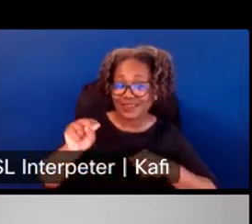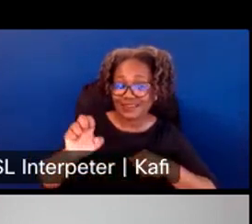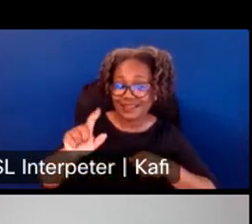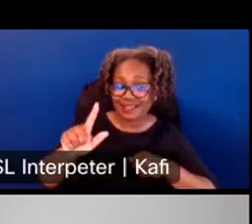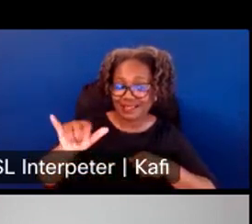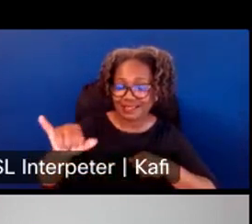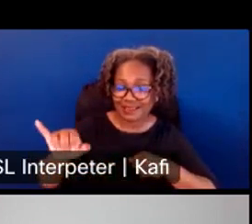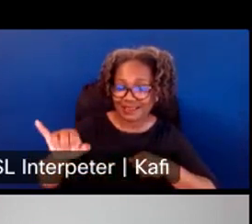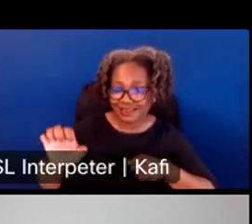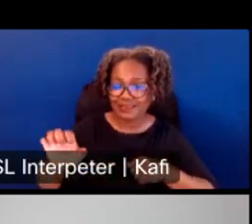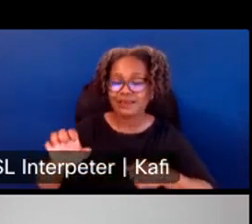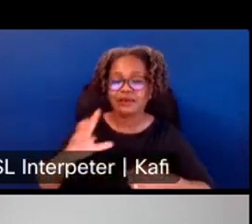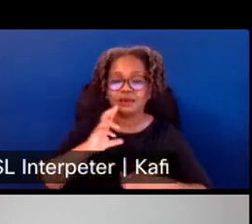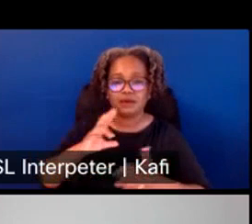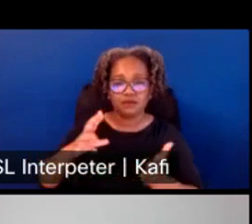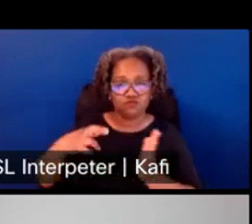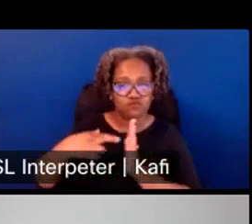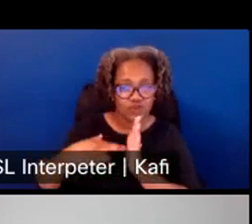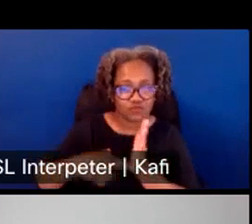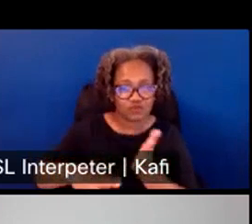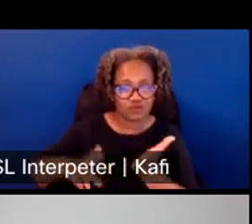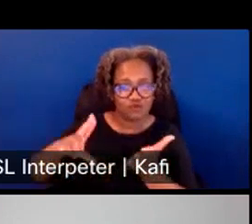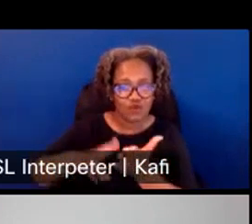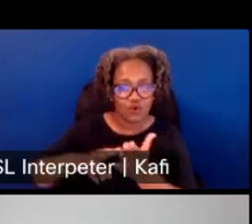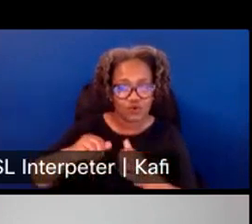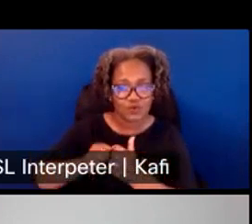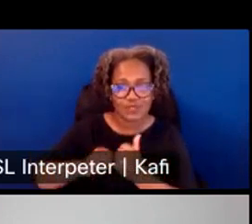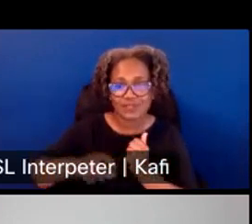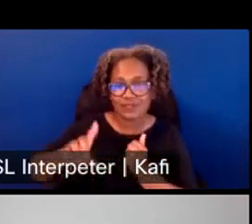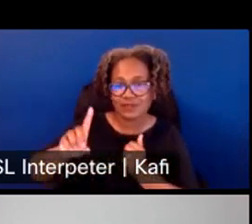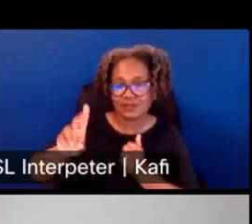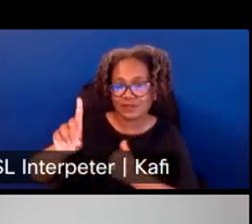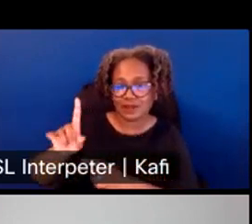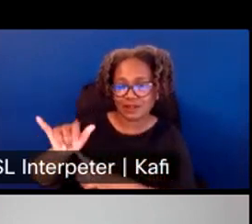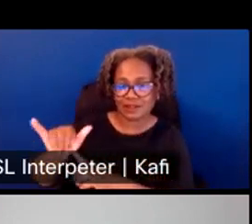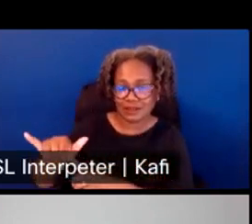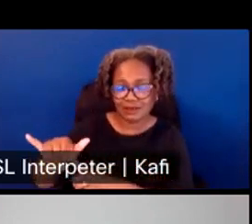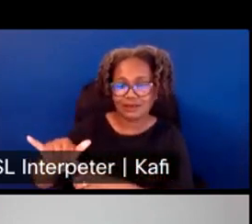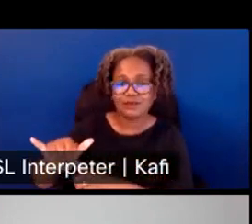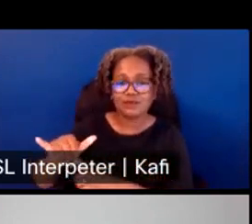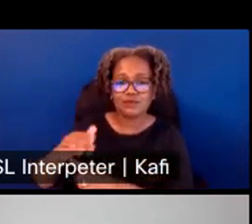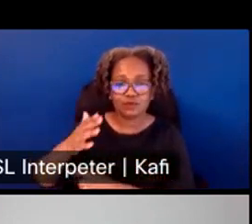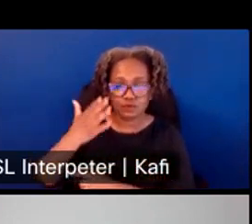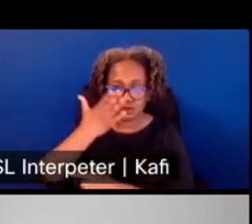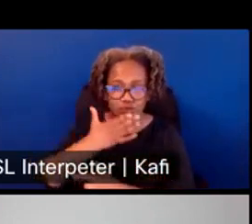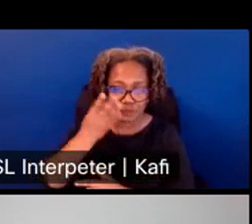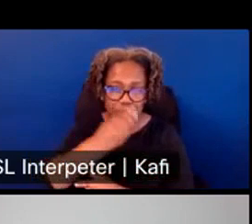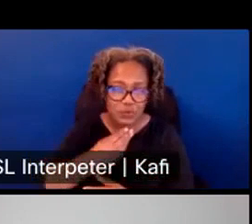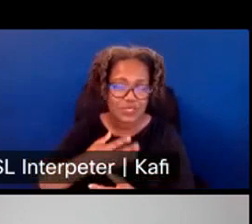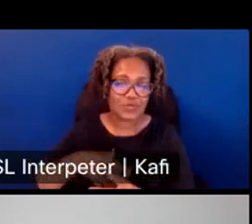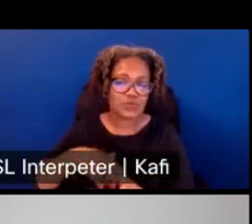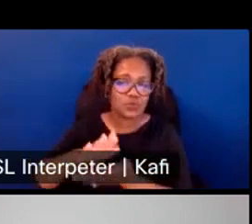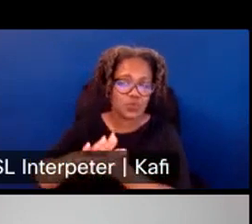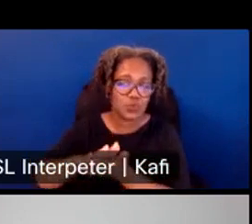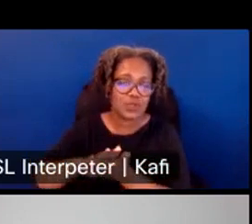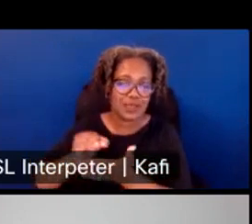enrolled in and completed Dudley Cosmetology Instructor and Advanced Training Programs. And that knowledge and the skills she acquired